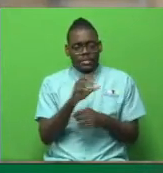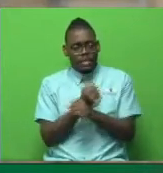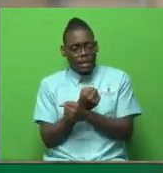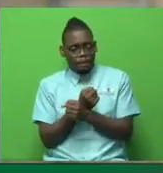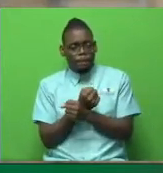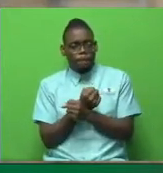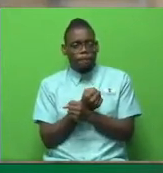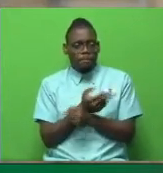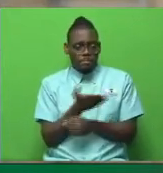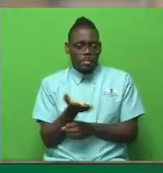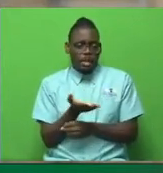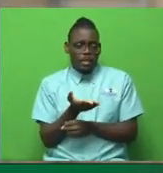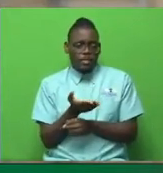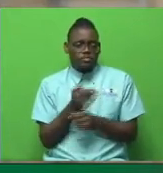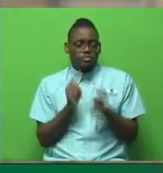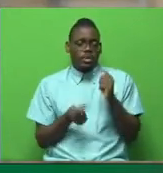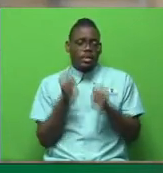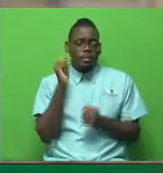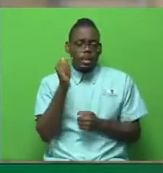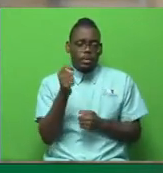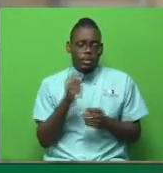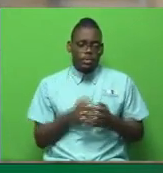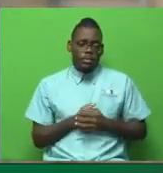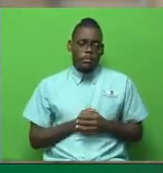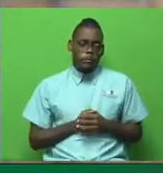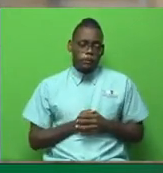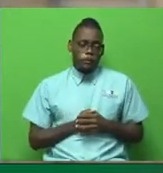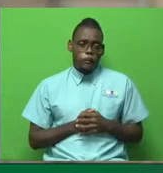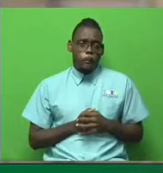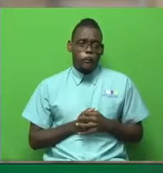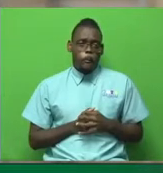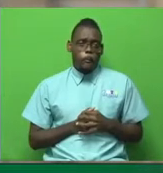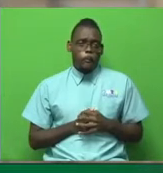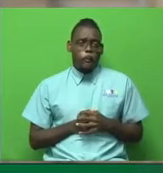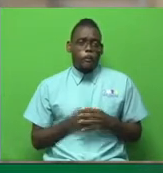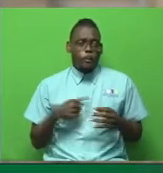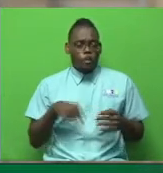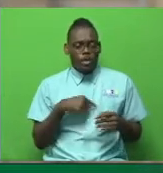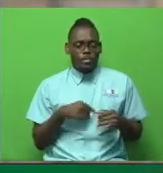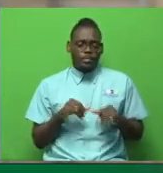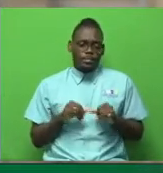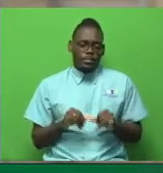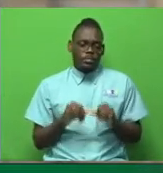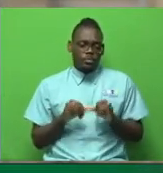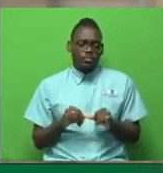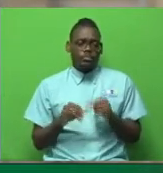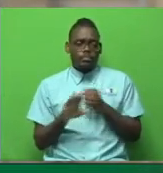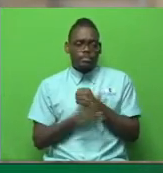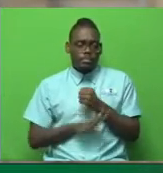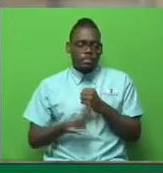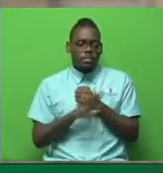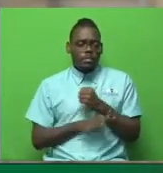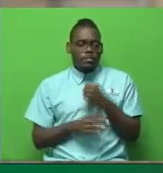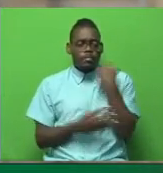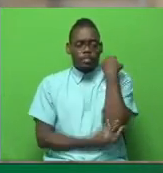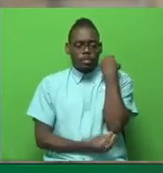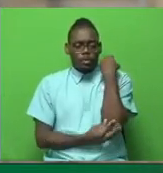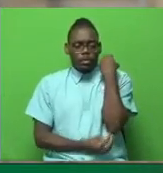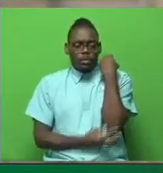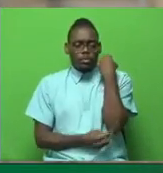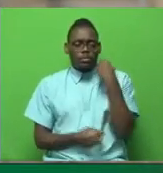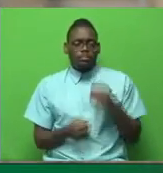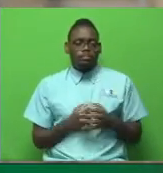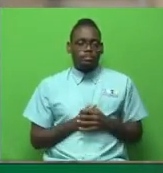setting the stage for development while protecting the poor and vulnerable in Trinidad and Tobago that is called responsible governance Mr Deputy